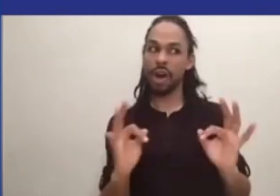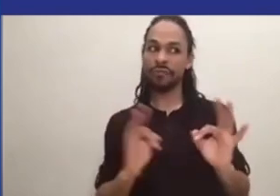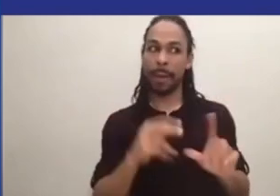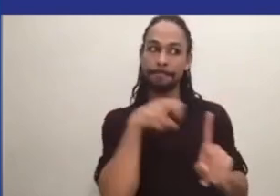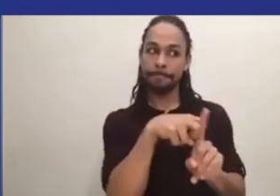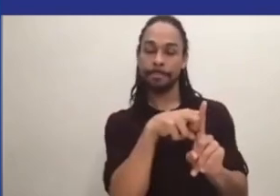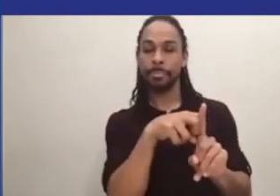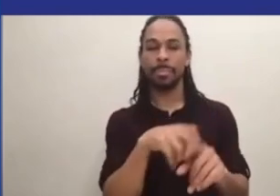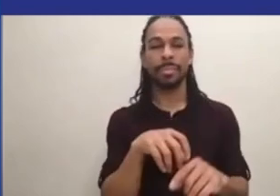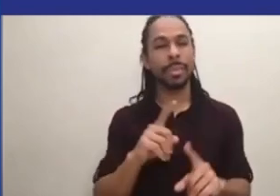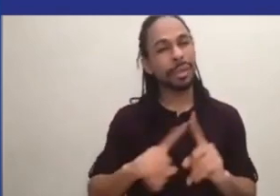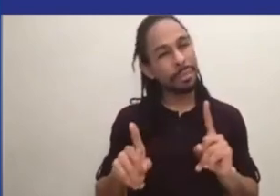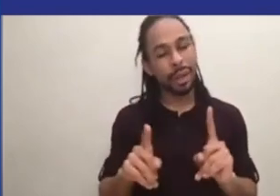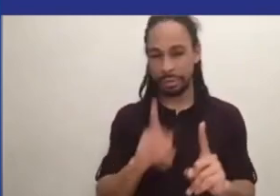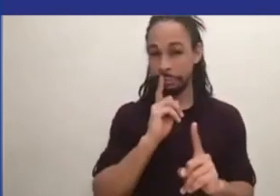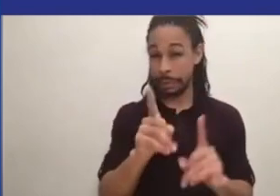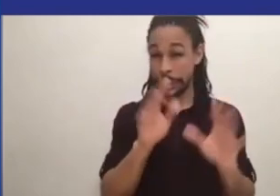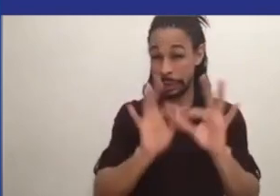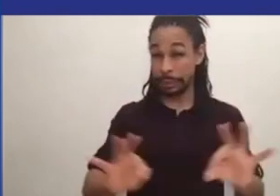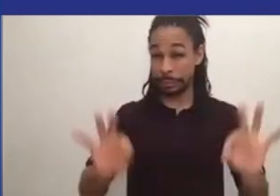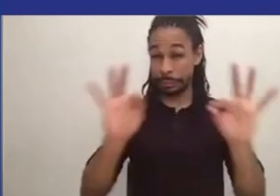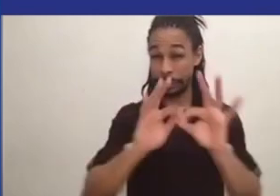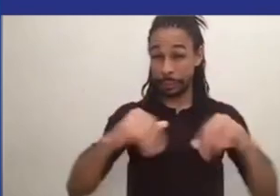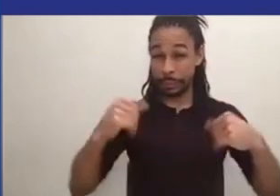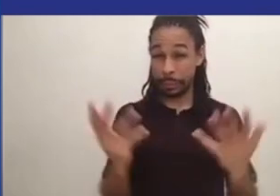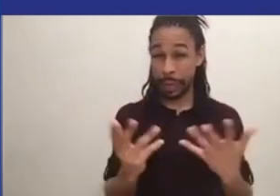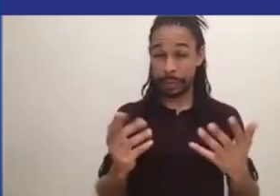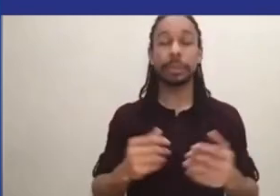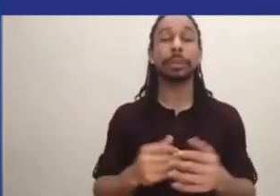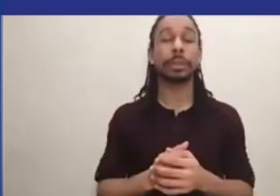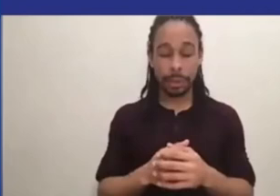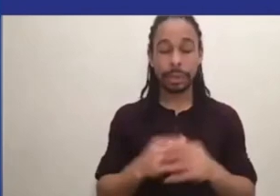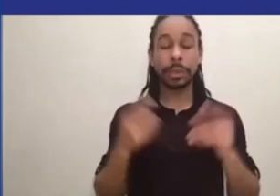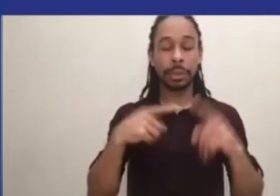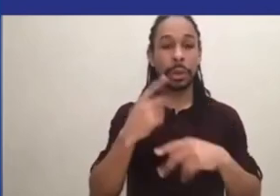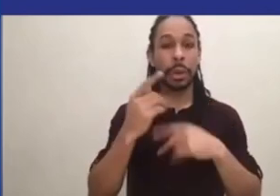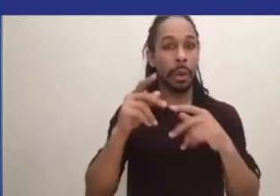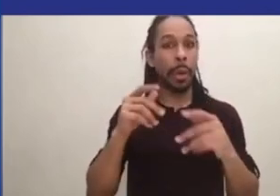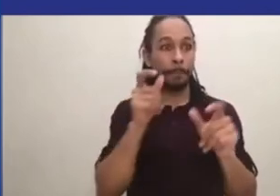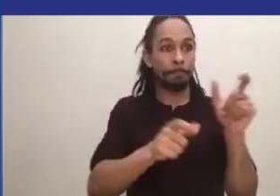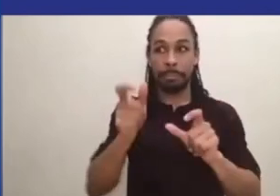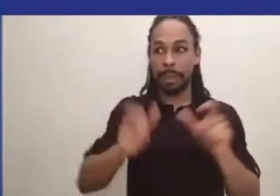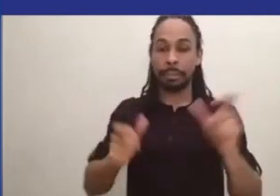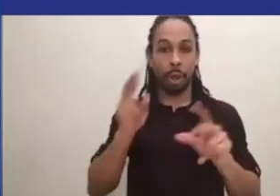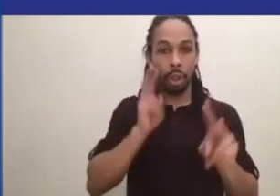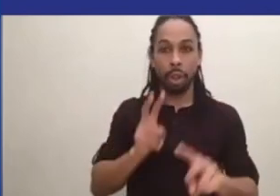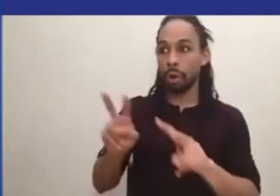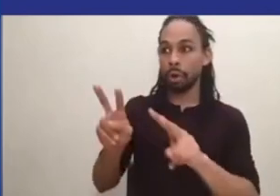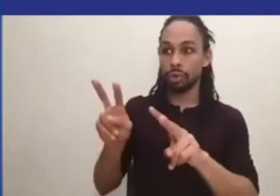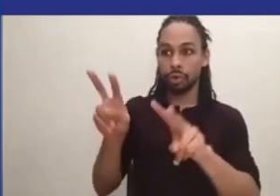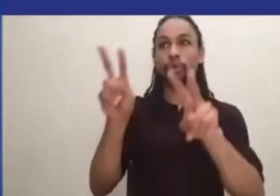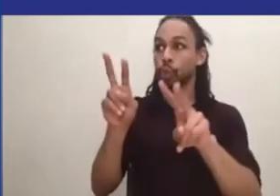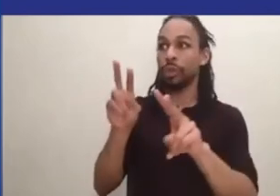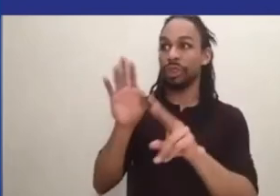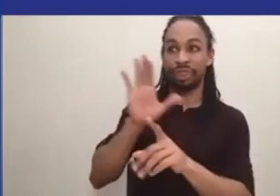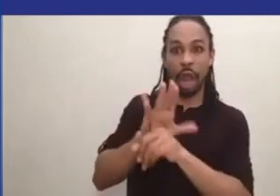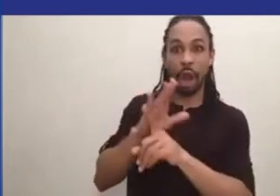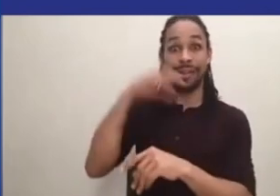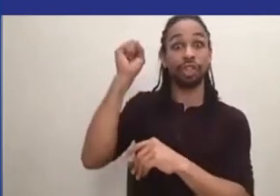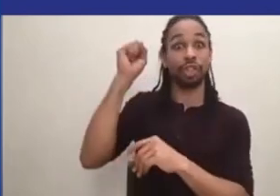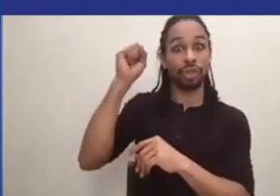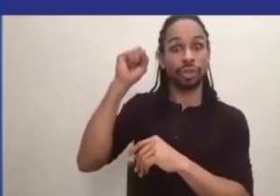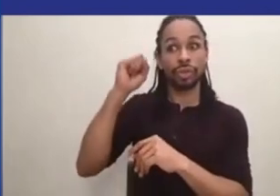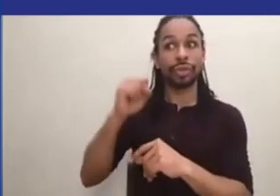once again, it's super important as people who are considered elders and experienced in this community to do our best to